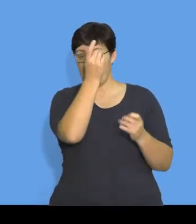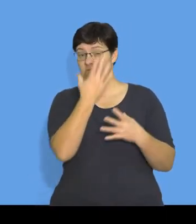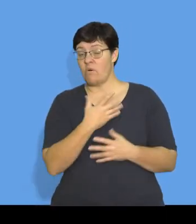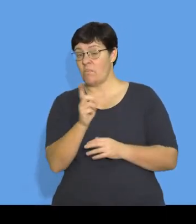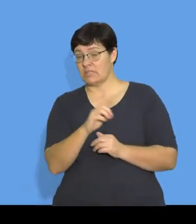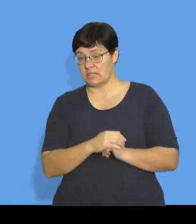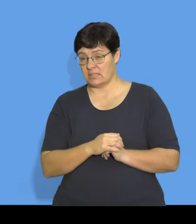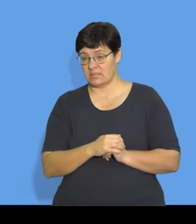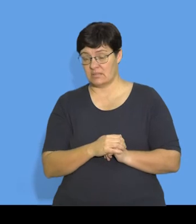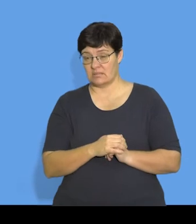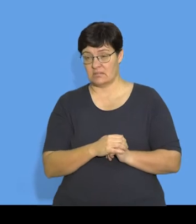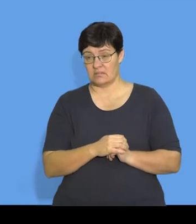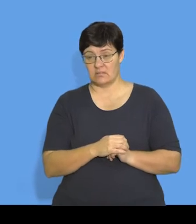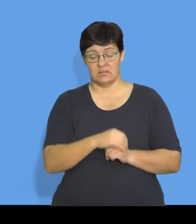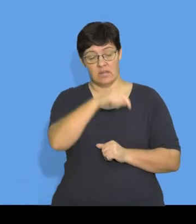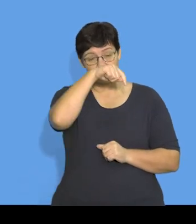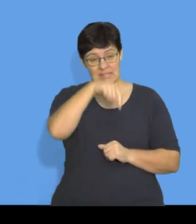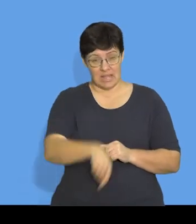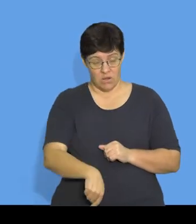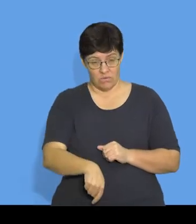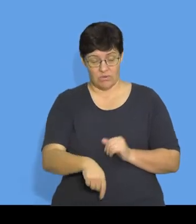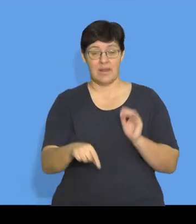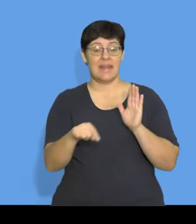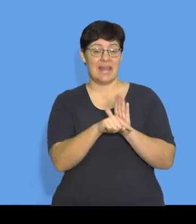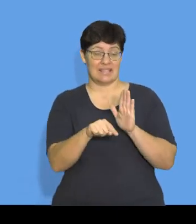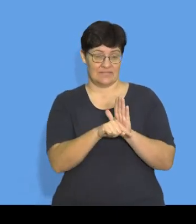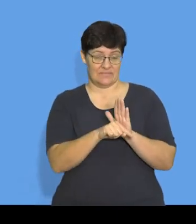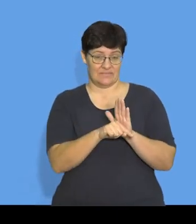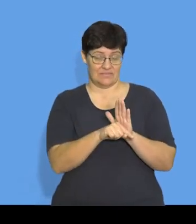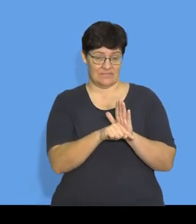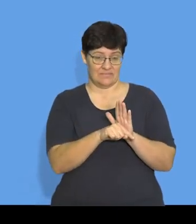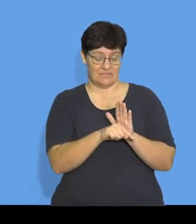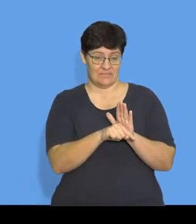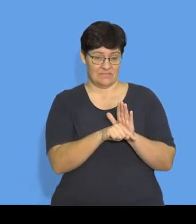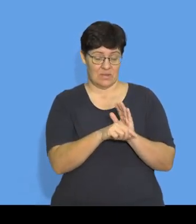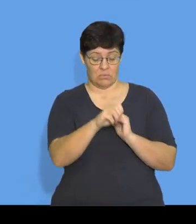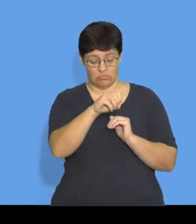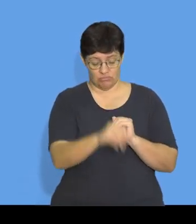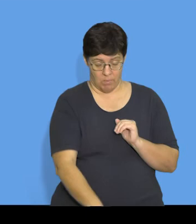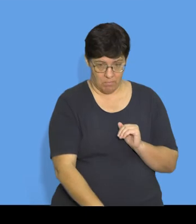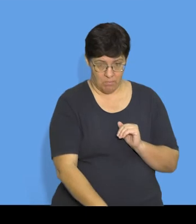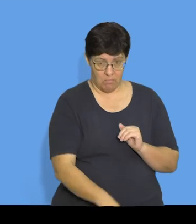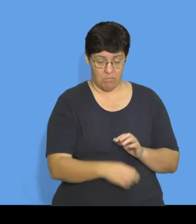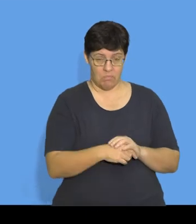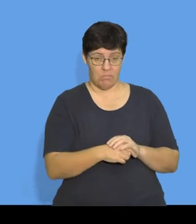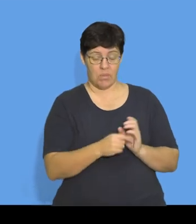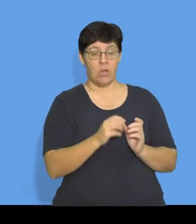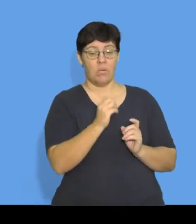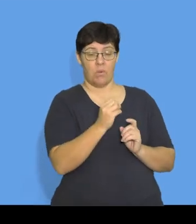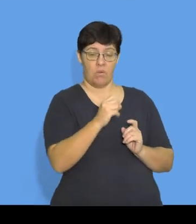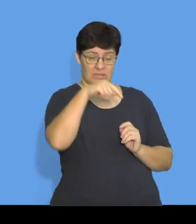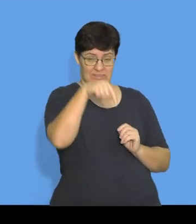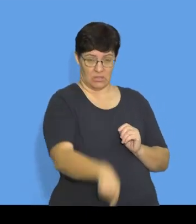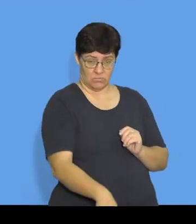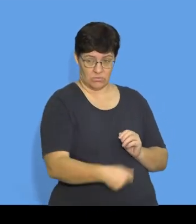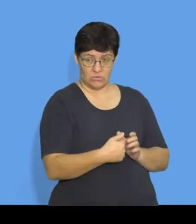me, down is negative. We dropped the ball. The ball moved down, and